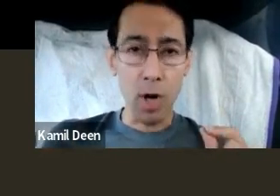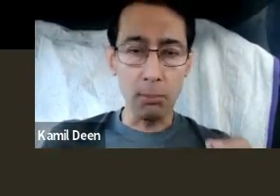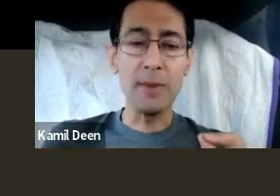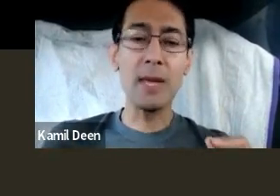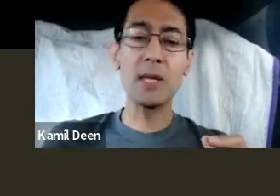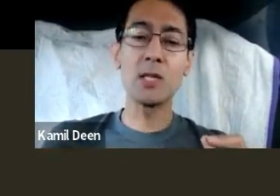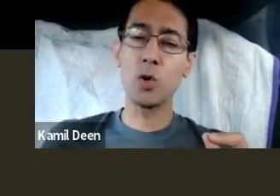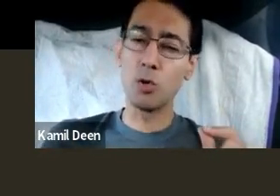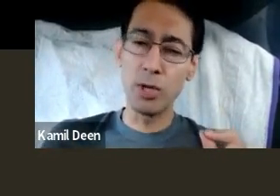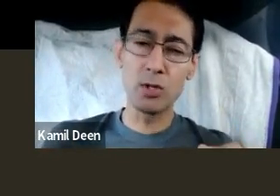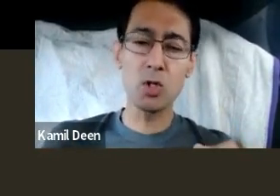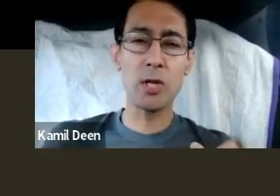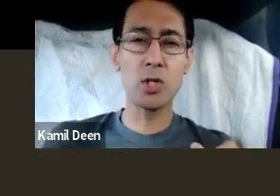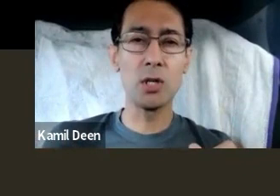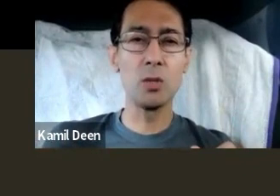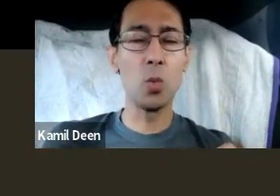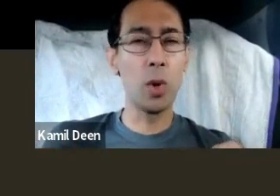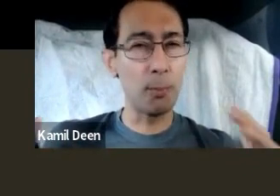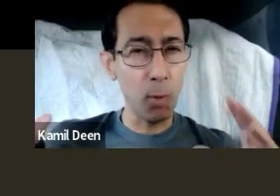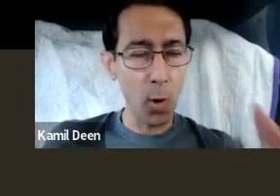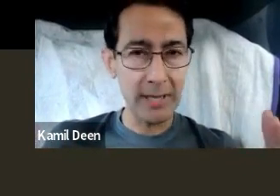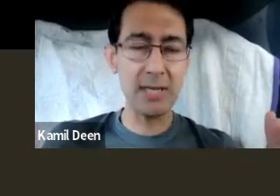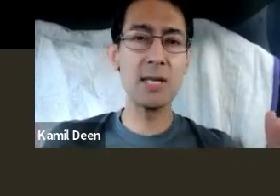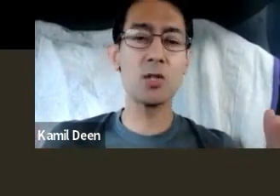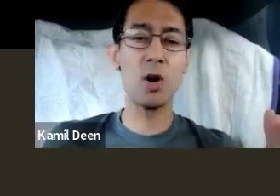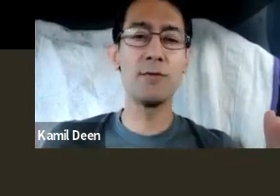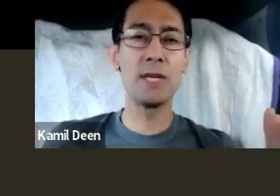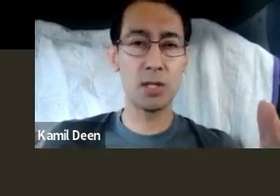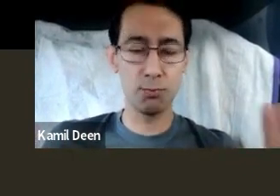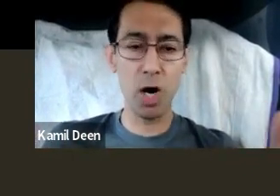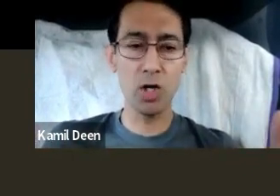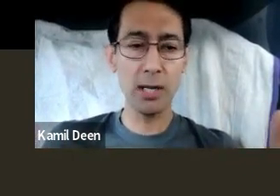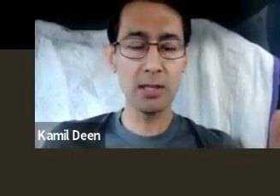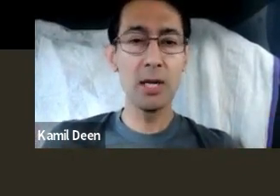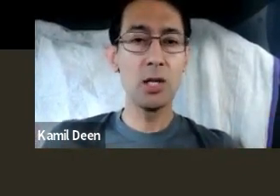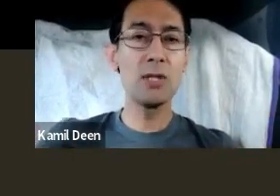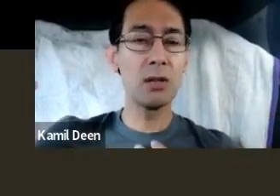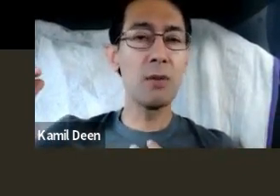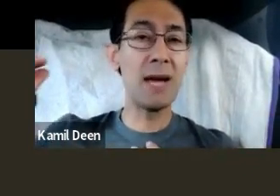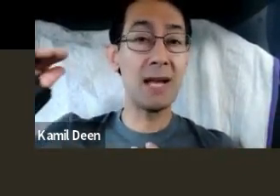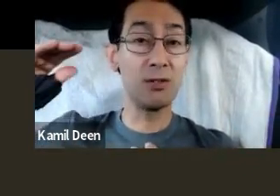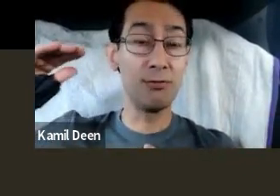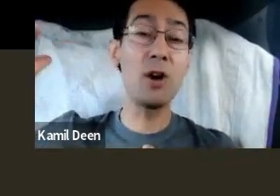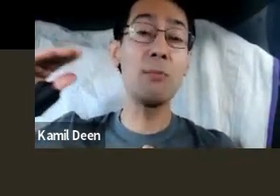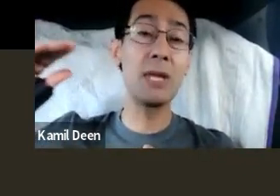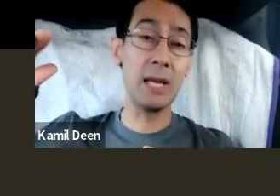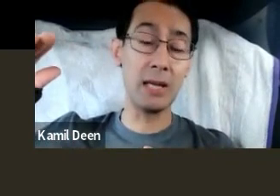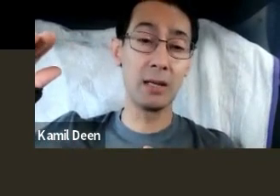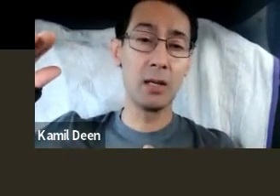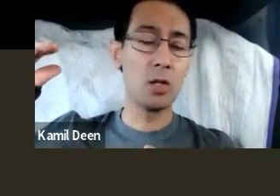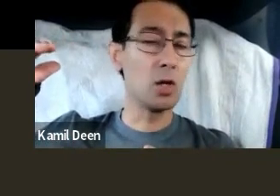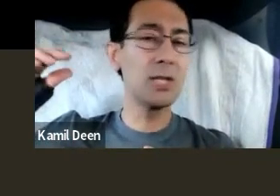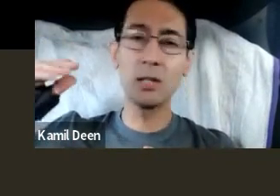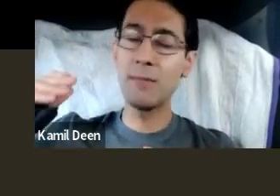the problem is or your research question, what the point is of this project. You tell them that at the very